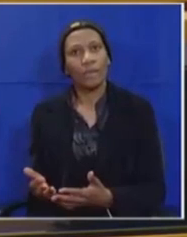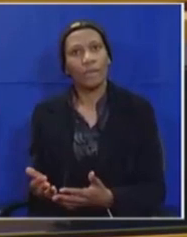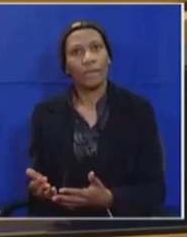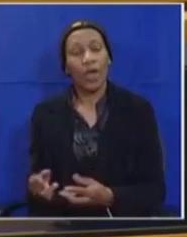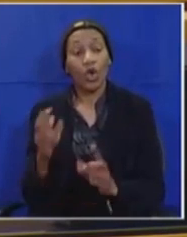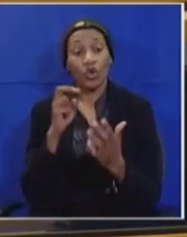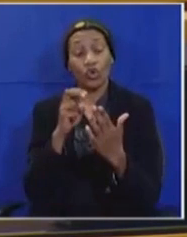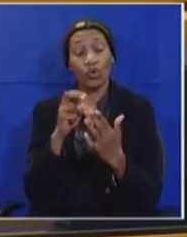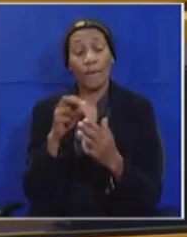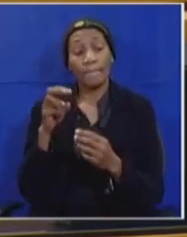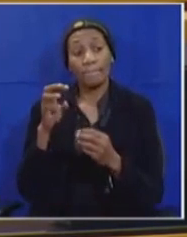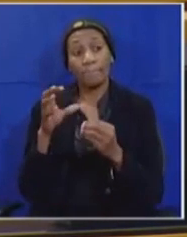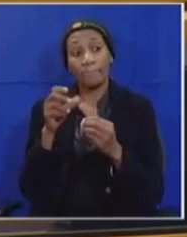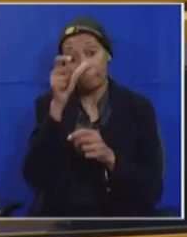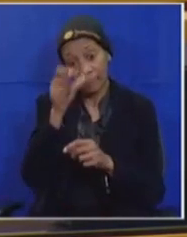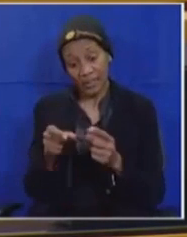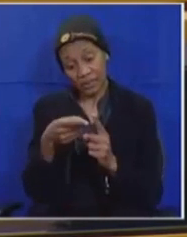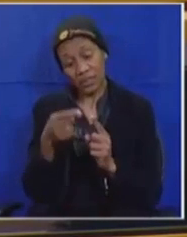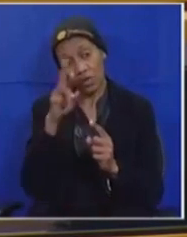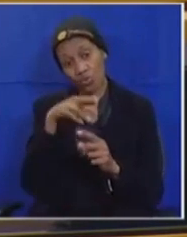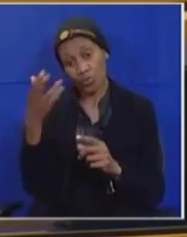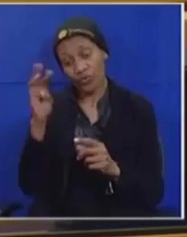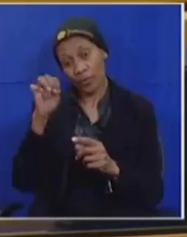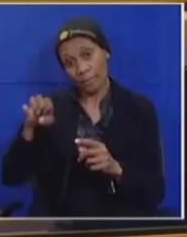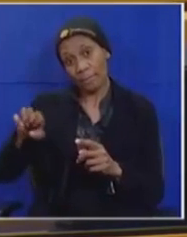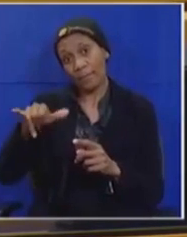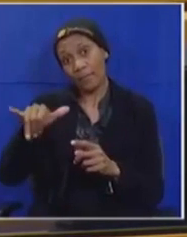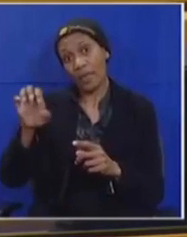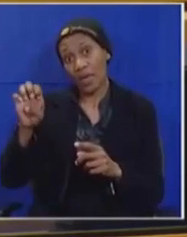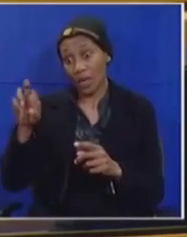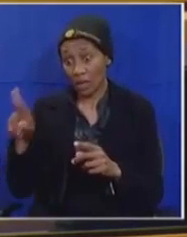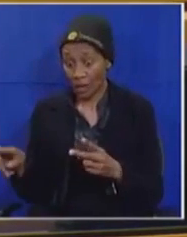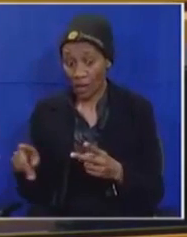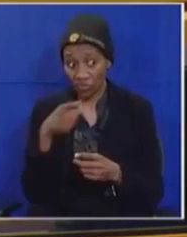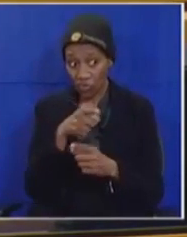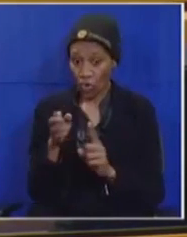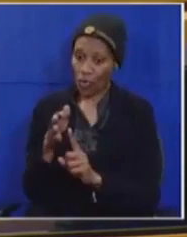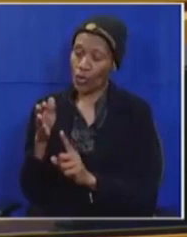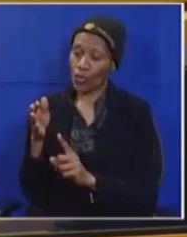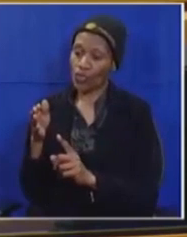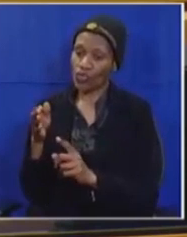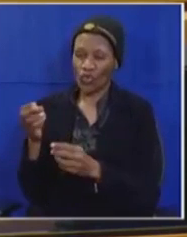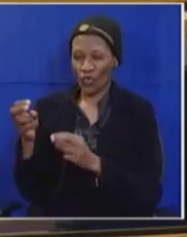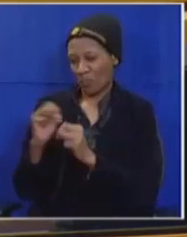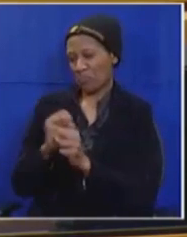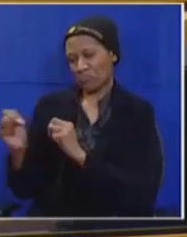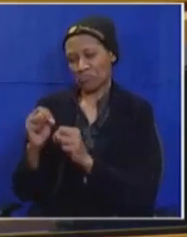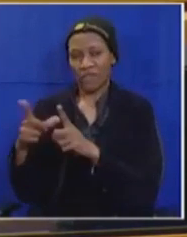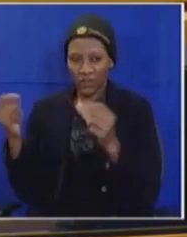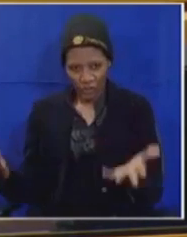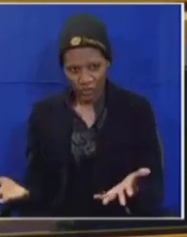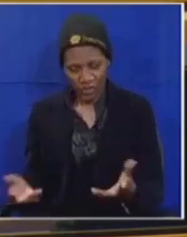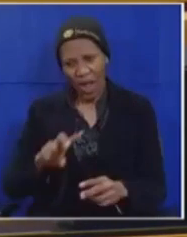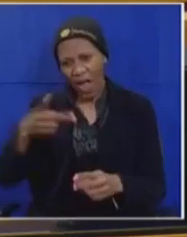Rolf Meyer, and I suppose you have mesmerized some agricultural leaders also. But I have